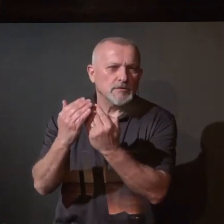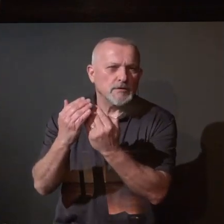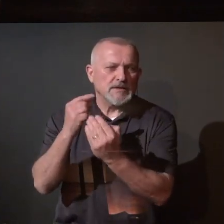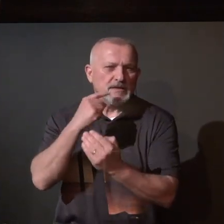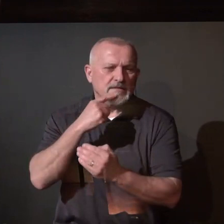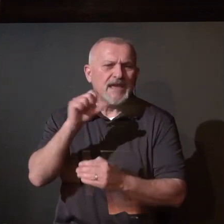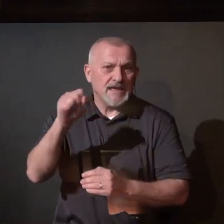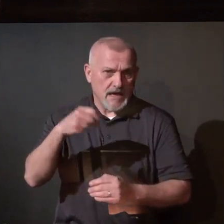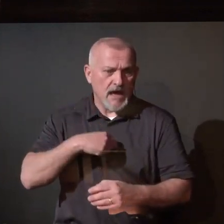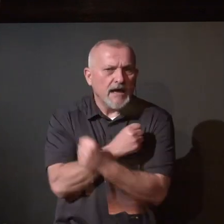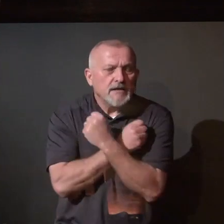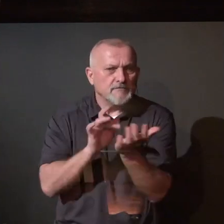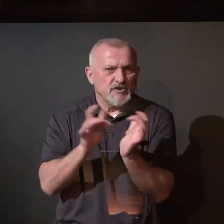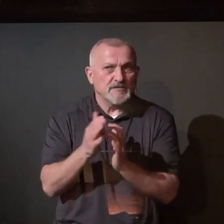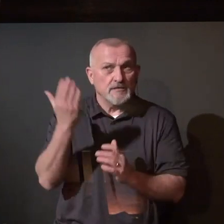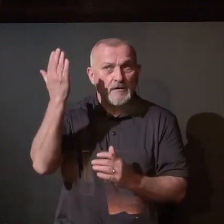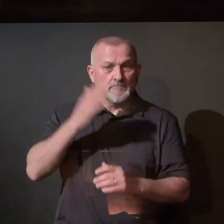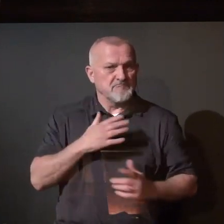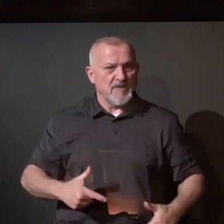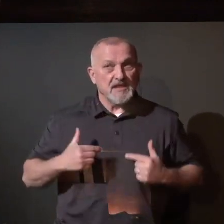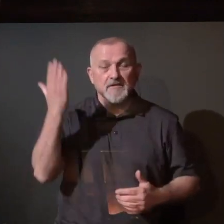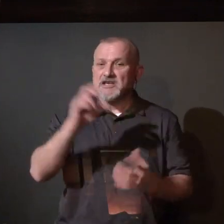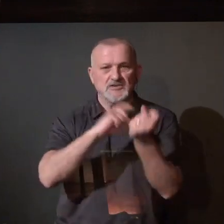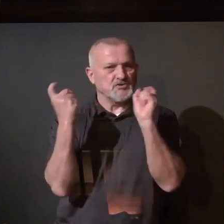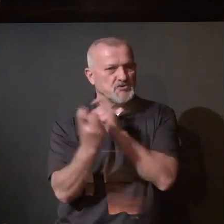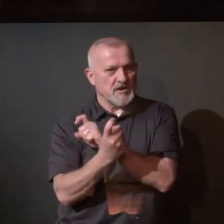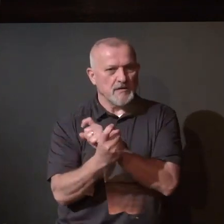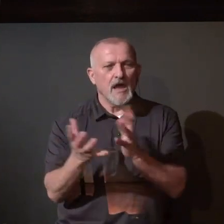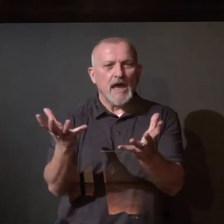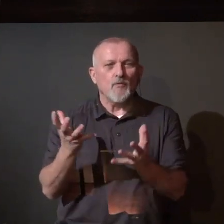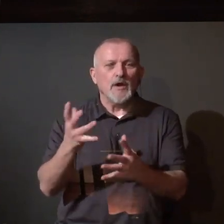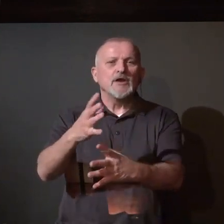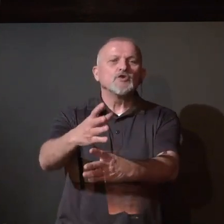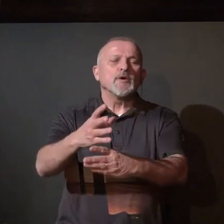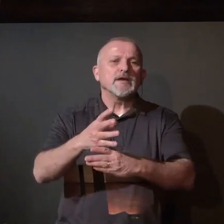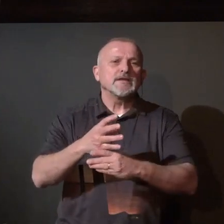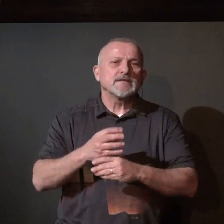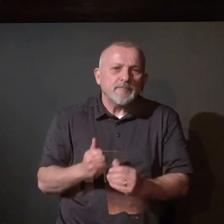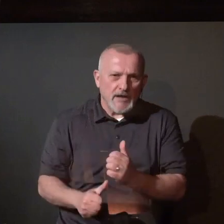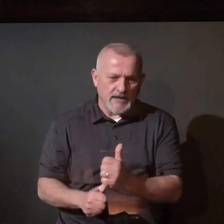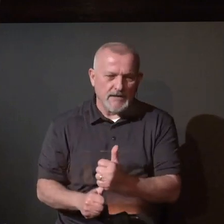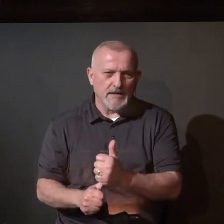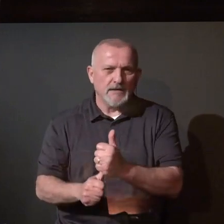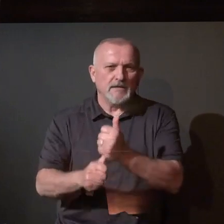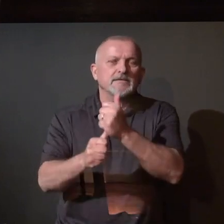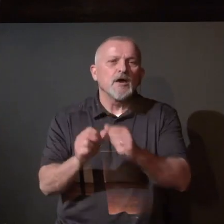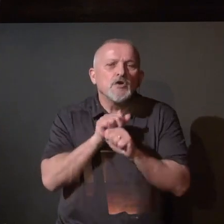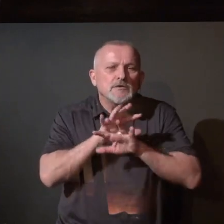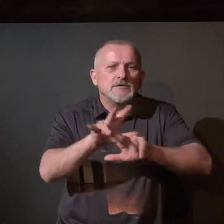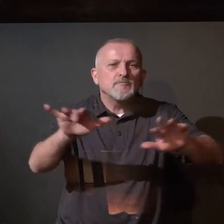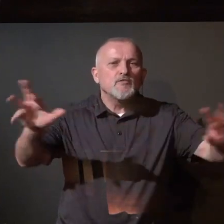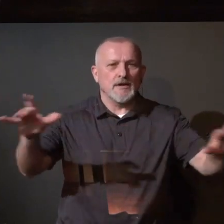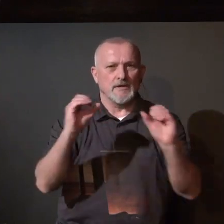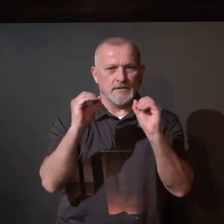Jesus. And He has changed my life. And I do want to embrace and assist in the spreading of the teaching of Jesus. I